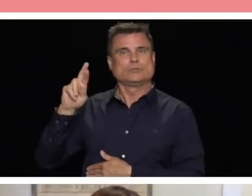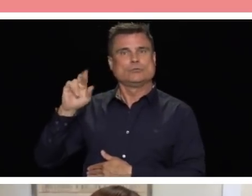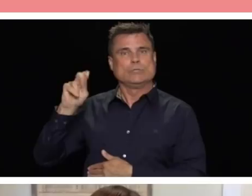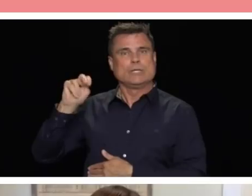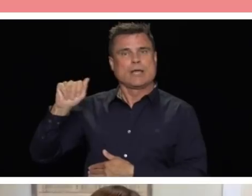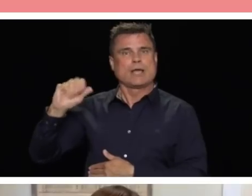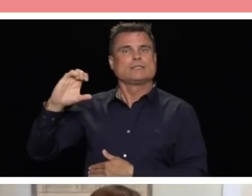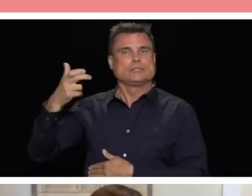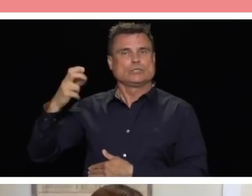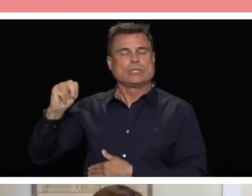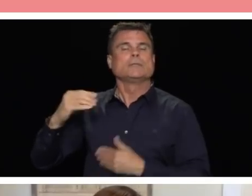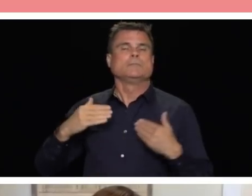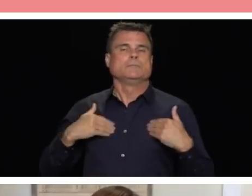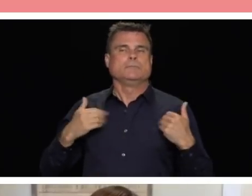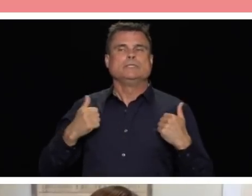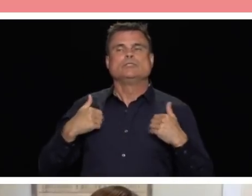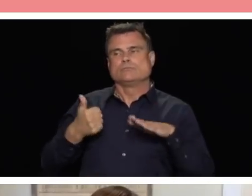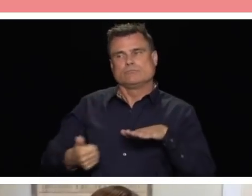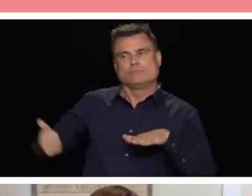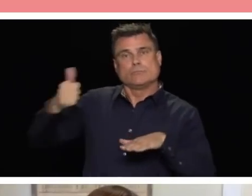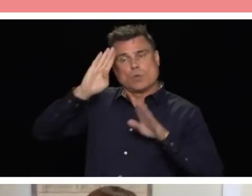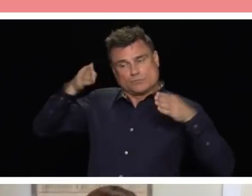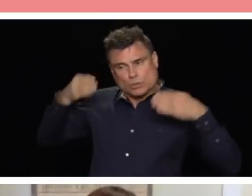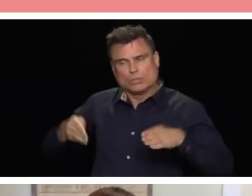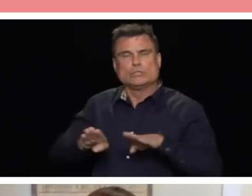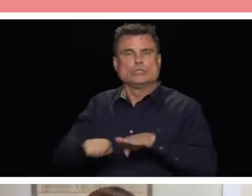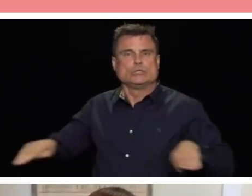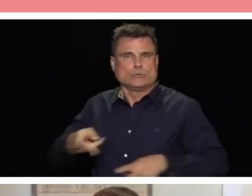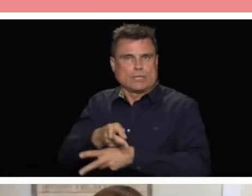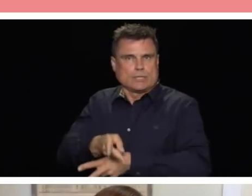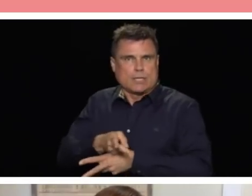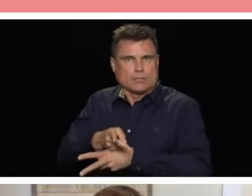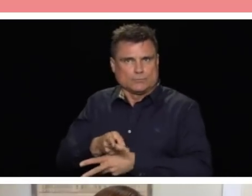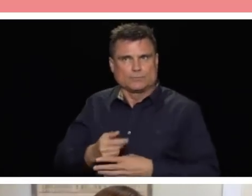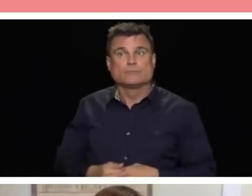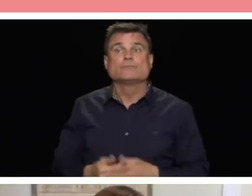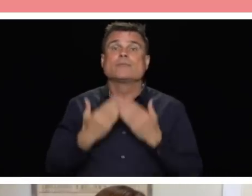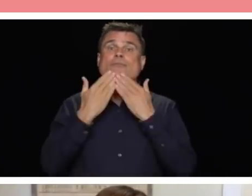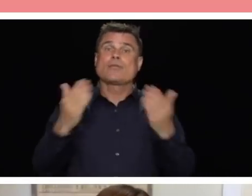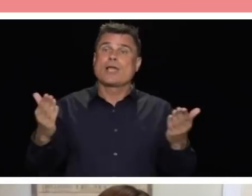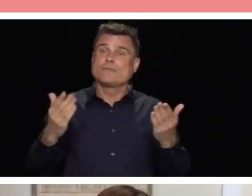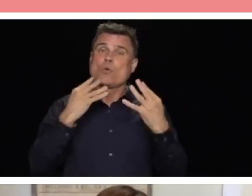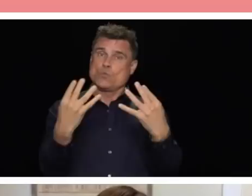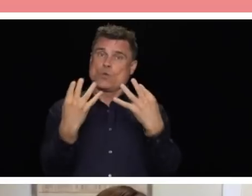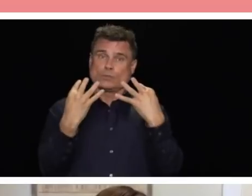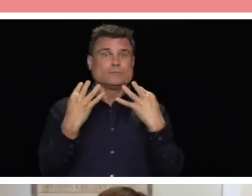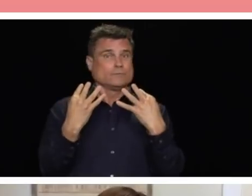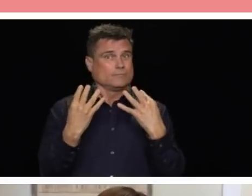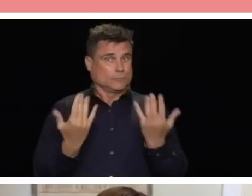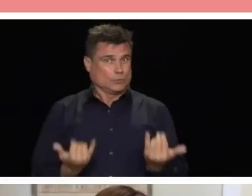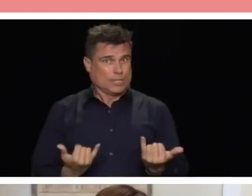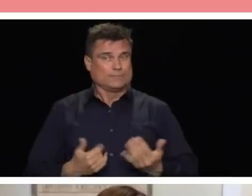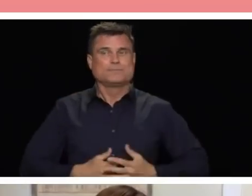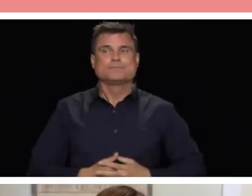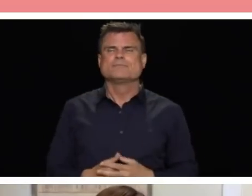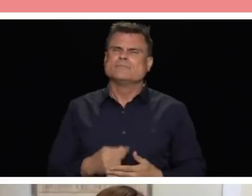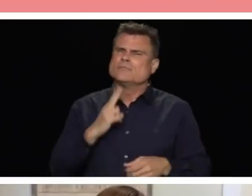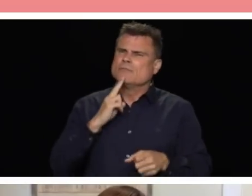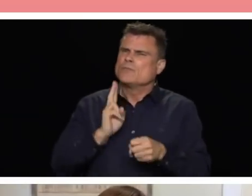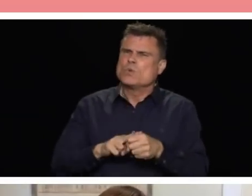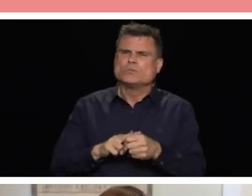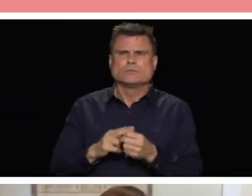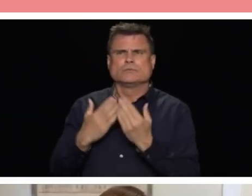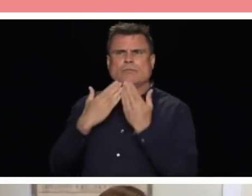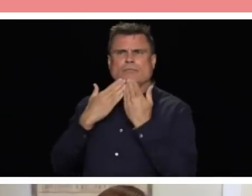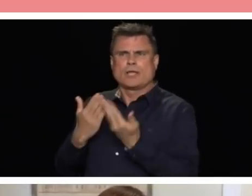very thankful for all of your time to join our town hall today. And I want to give a special thanks to, of course, my colleague Jinny, who is moderating the